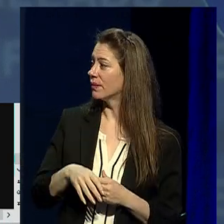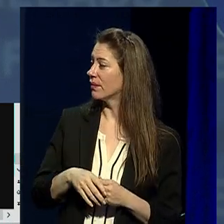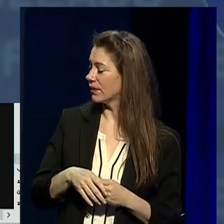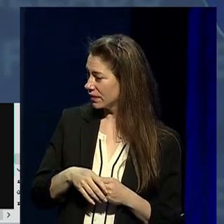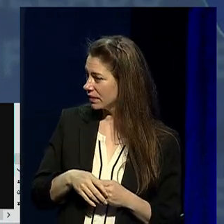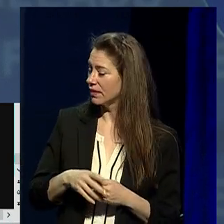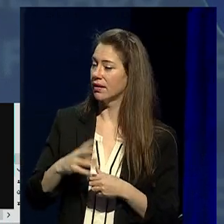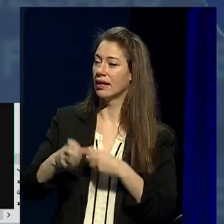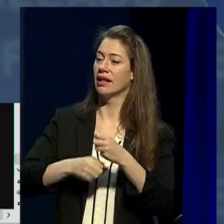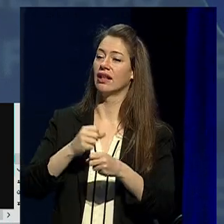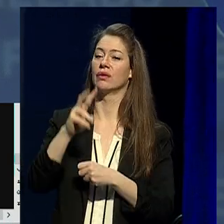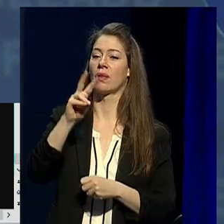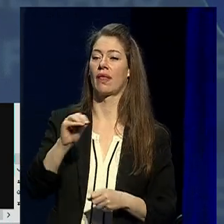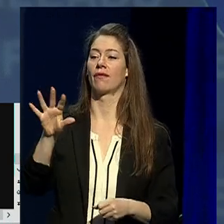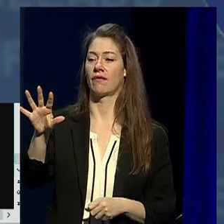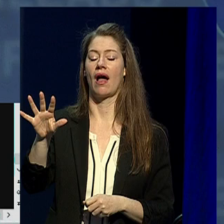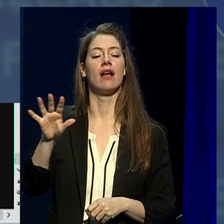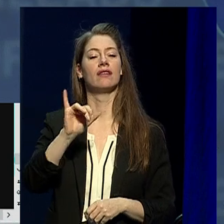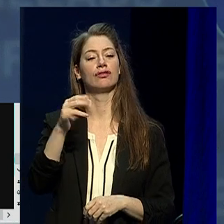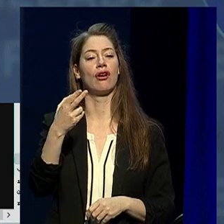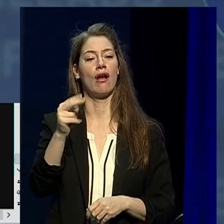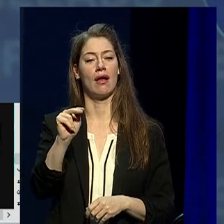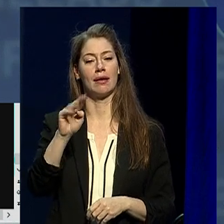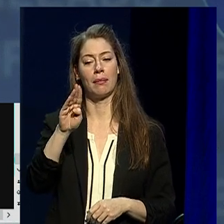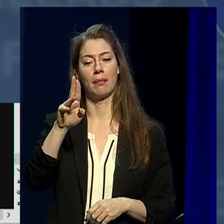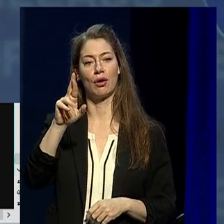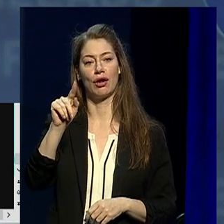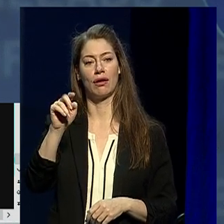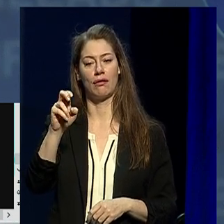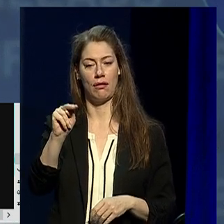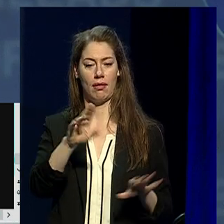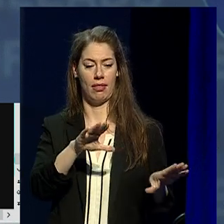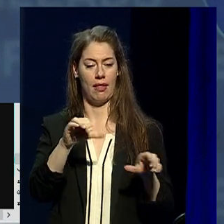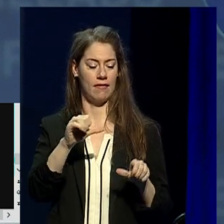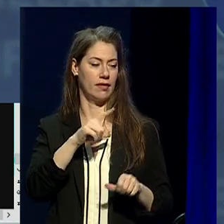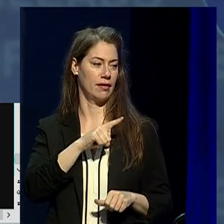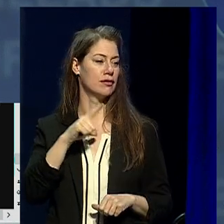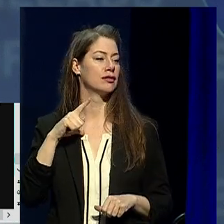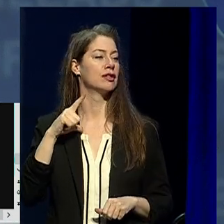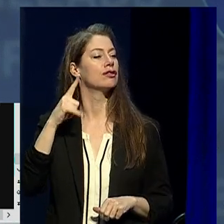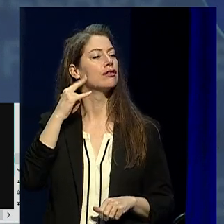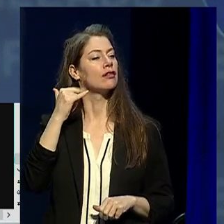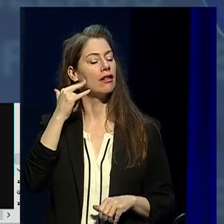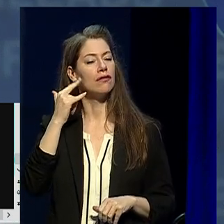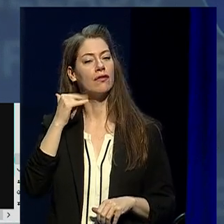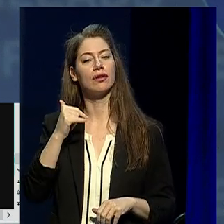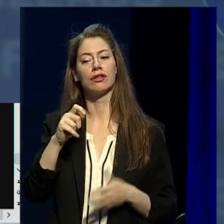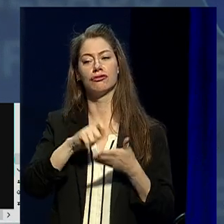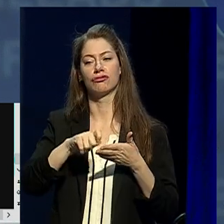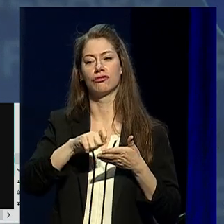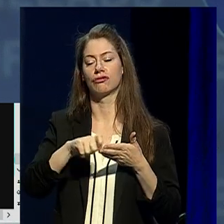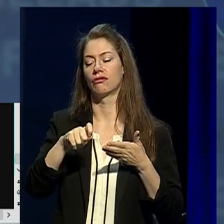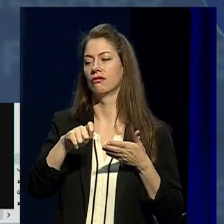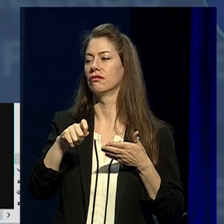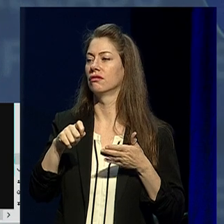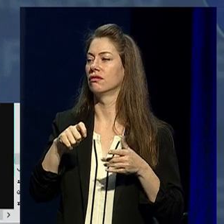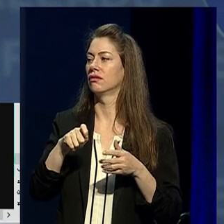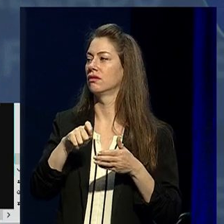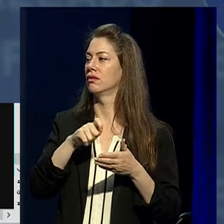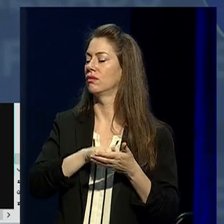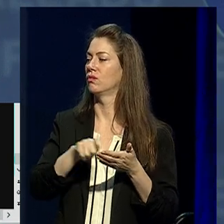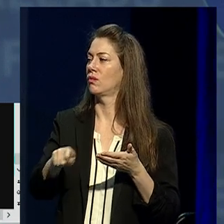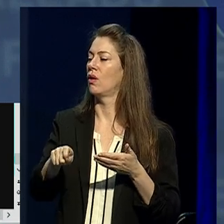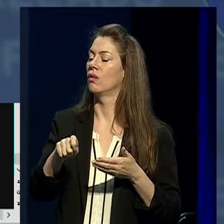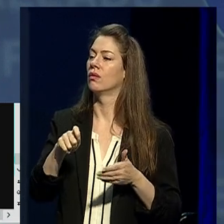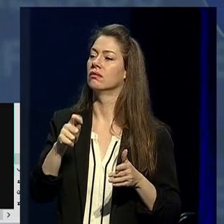In 2005, as John Burton left the legislature, the California Journal wrote, "Gone